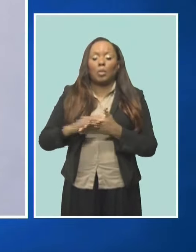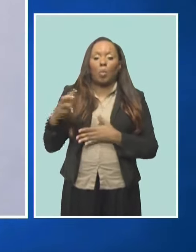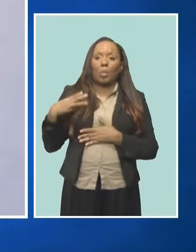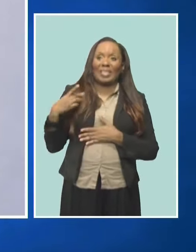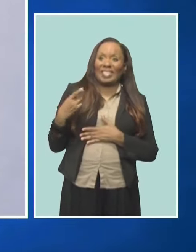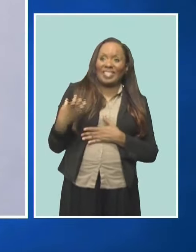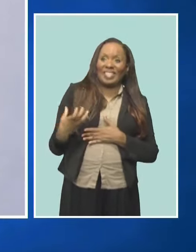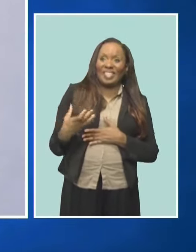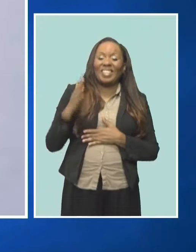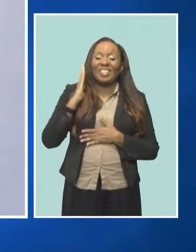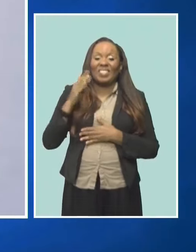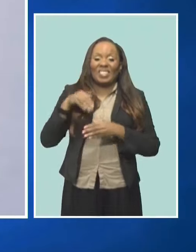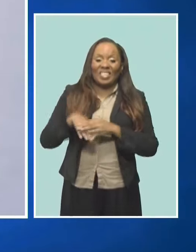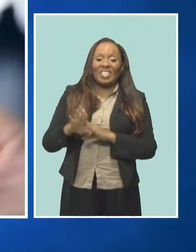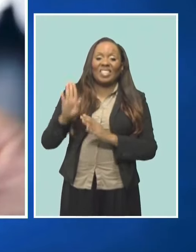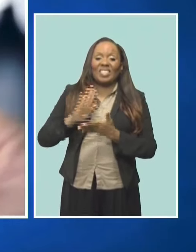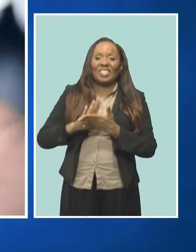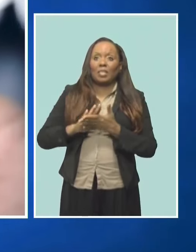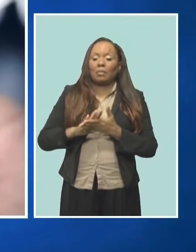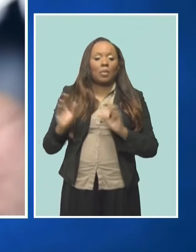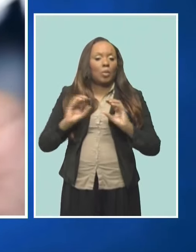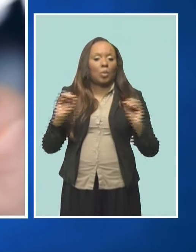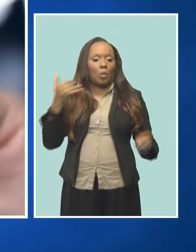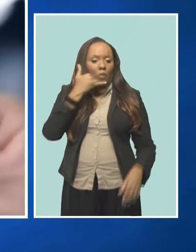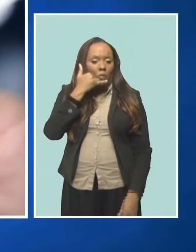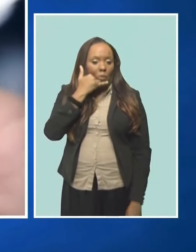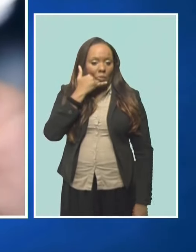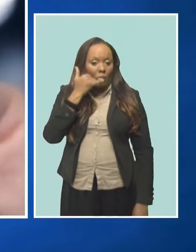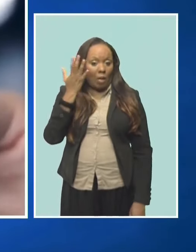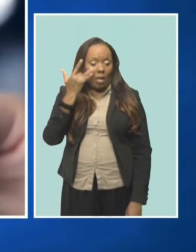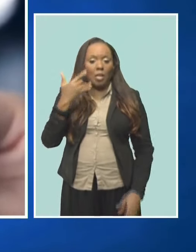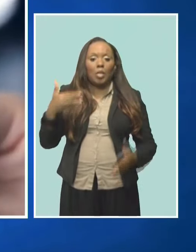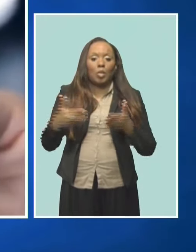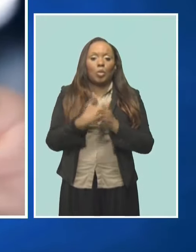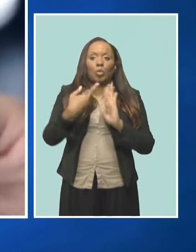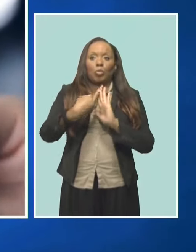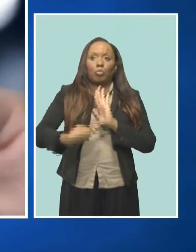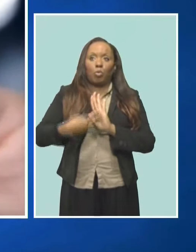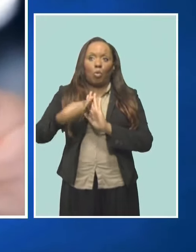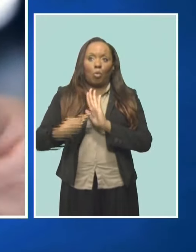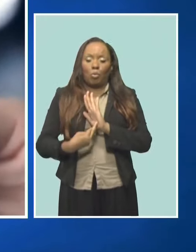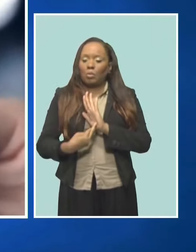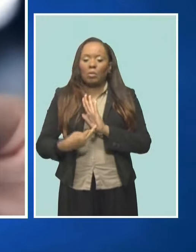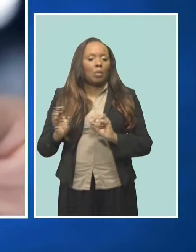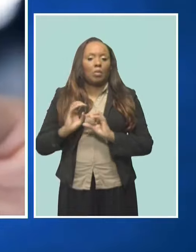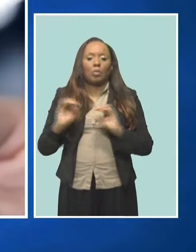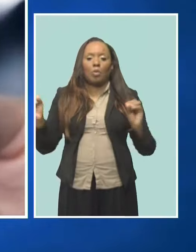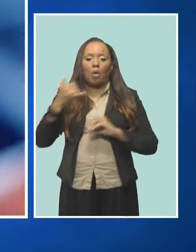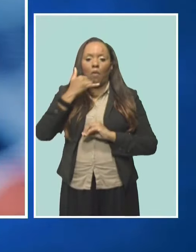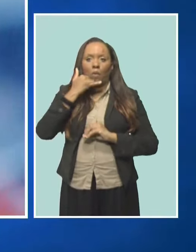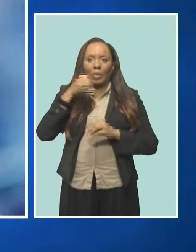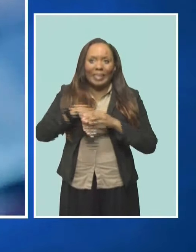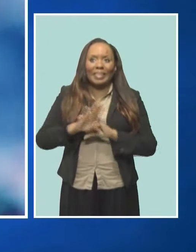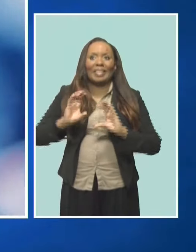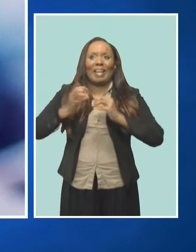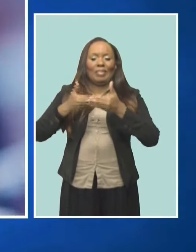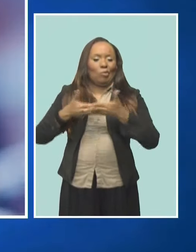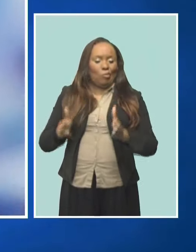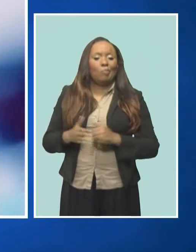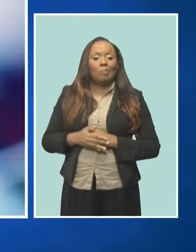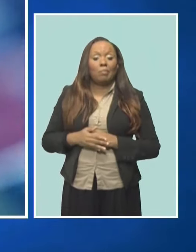be returning to class without their mobile phones because of new rules to keep the devices out of the classroom. Australia